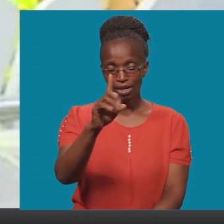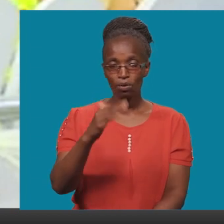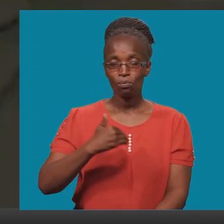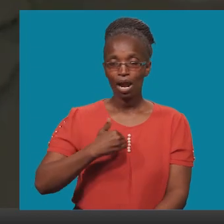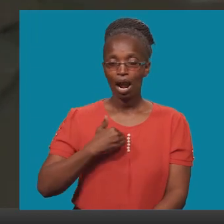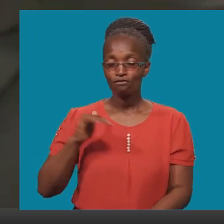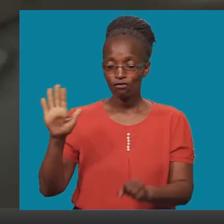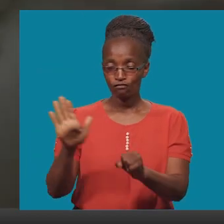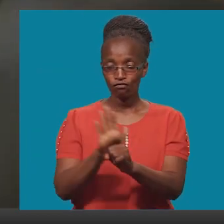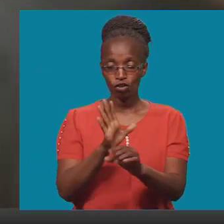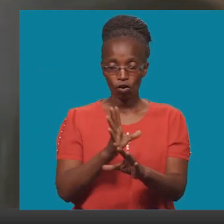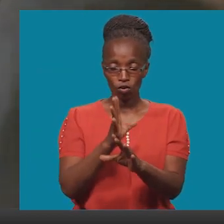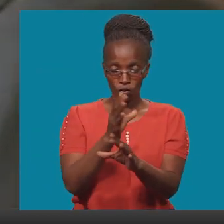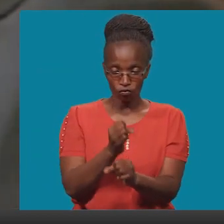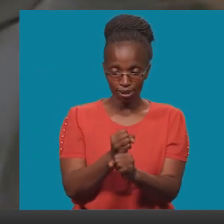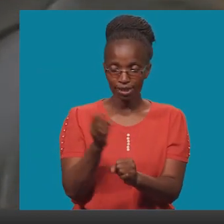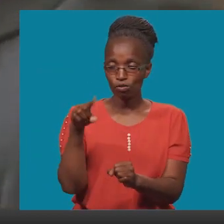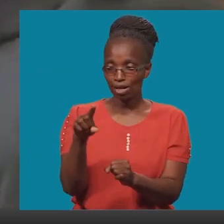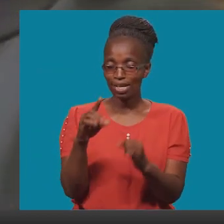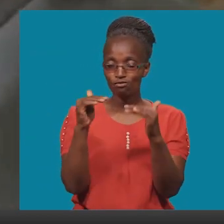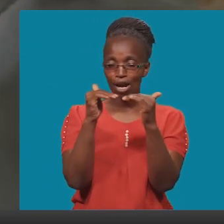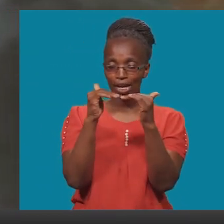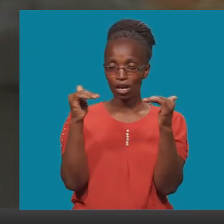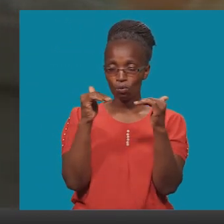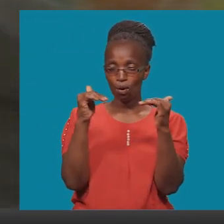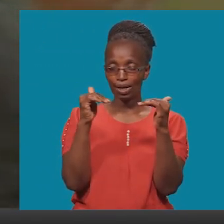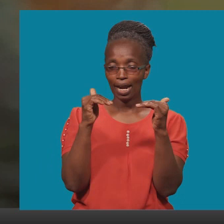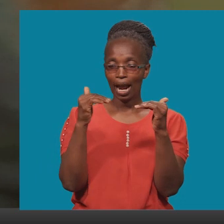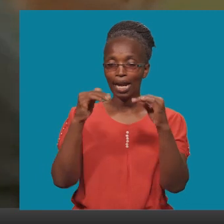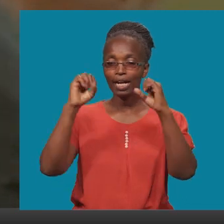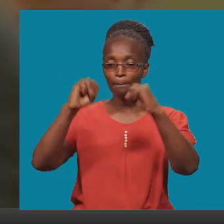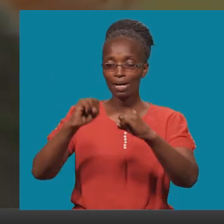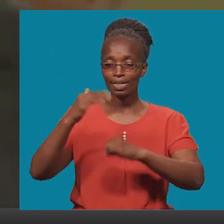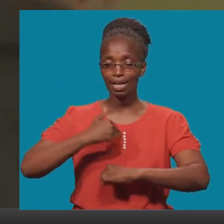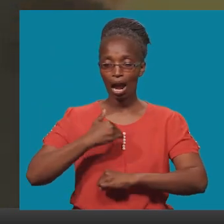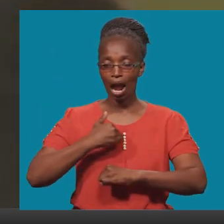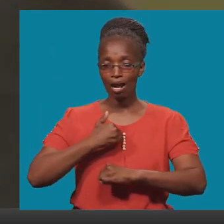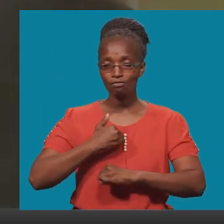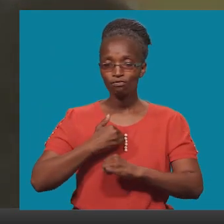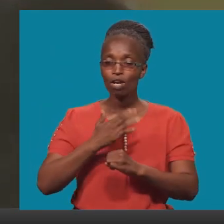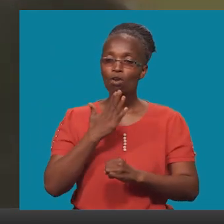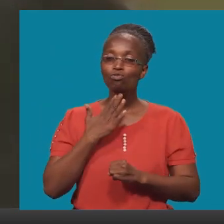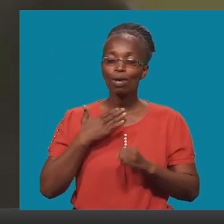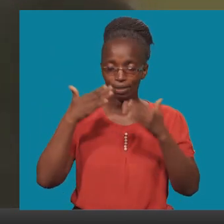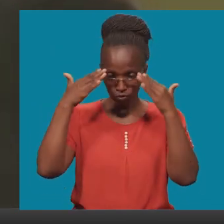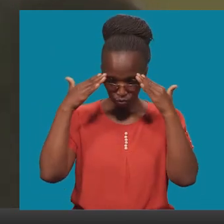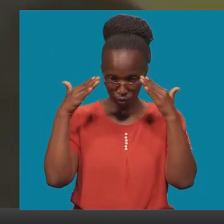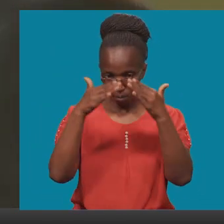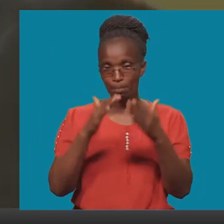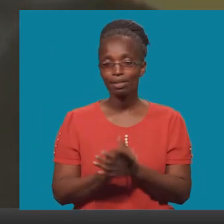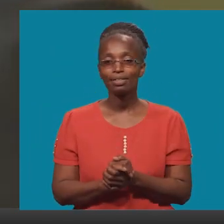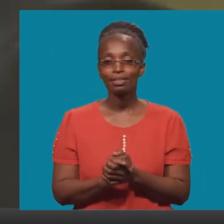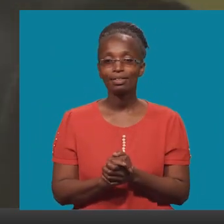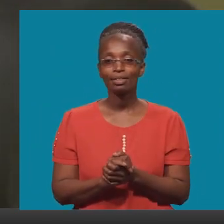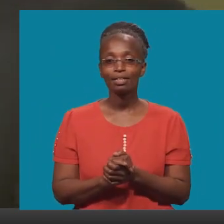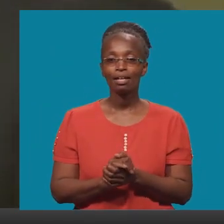Kwanza. We are confident that you are up to the task. I also want to